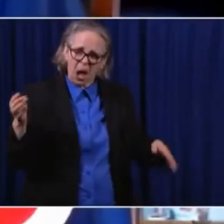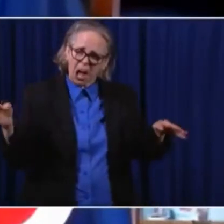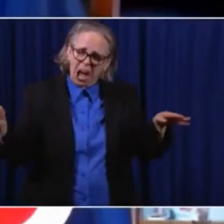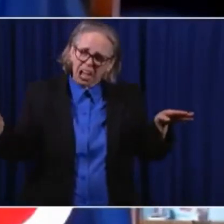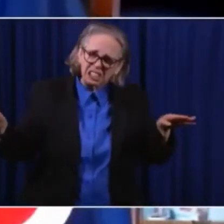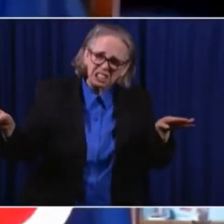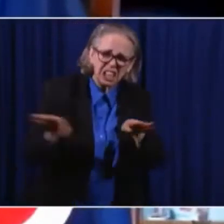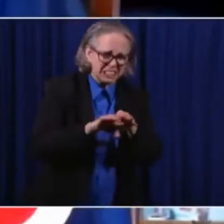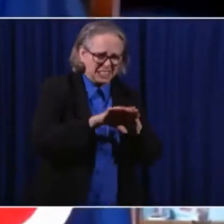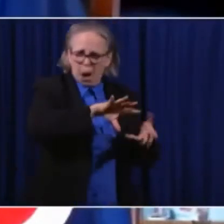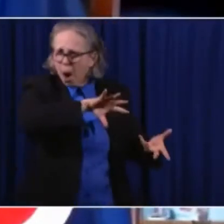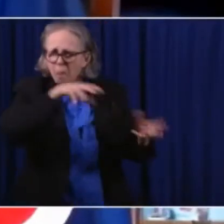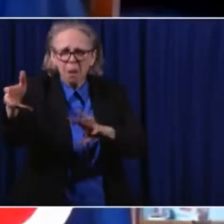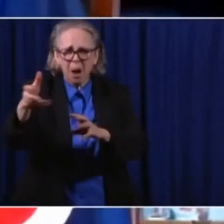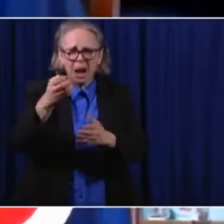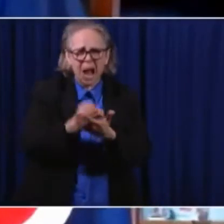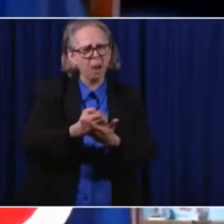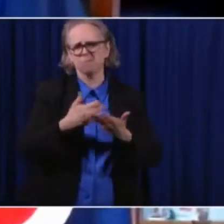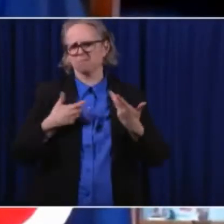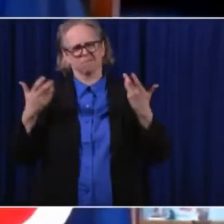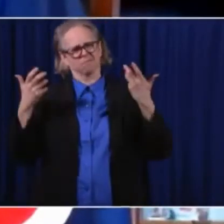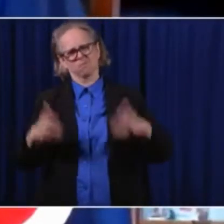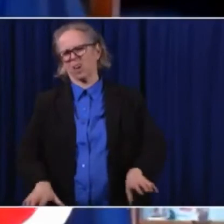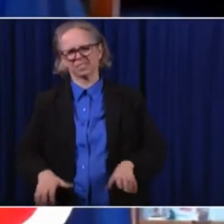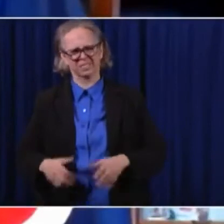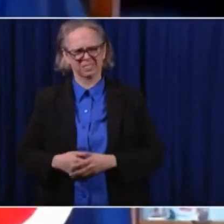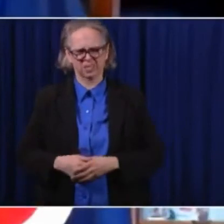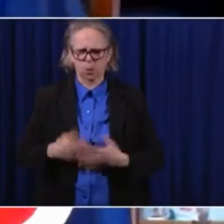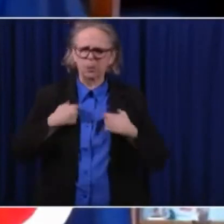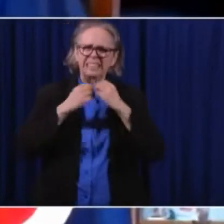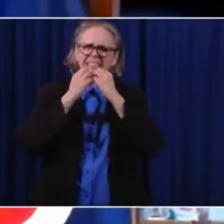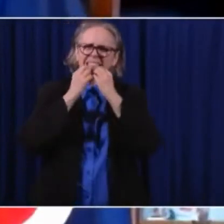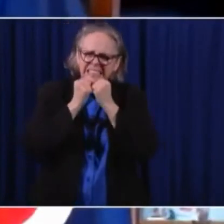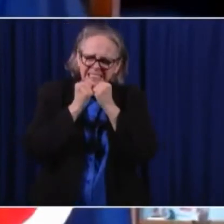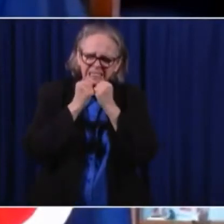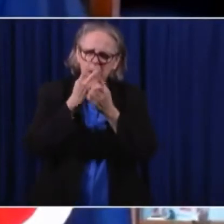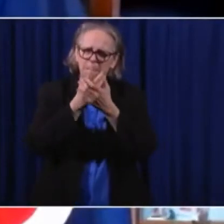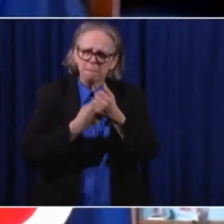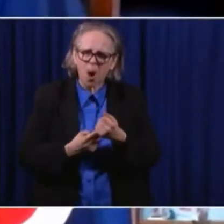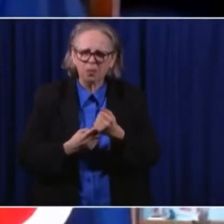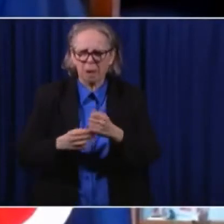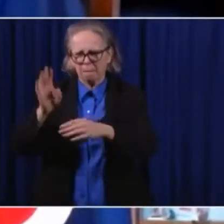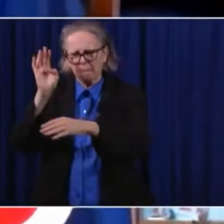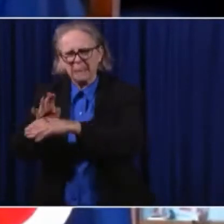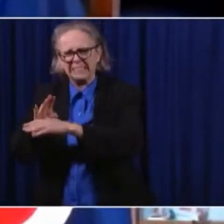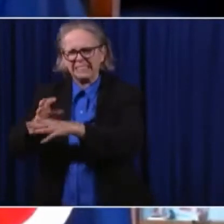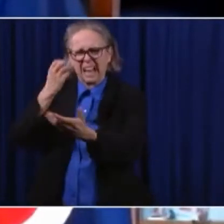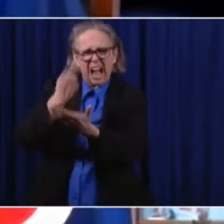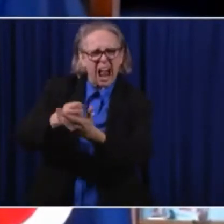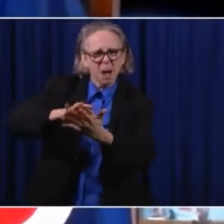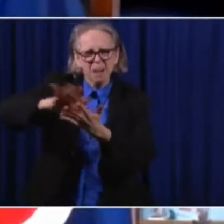economy. And you have to care about both. You can't just care about one in isolation. You have to find a balance. That's what the governor